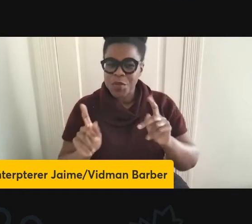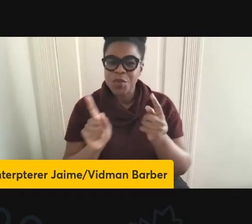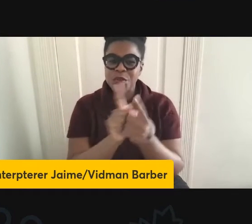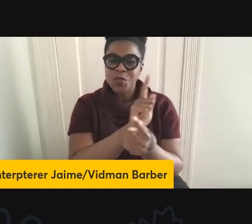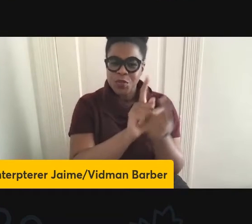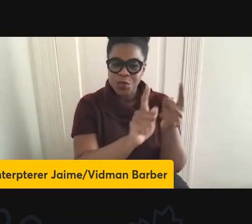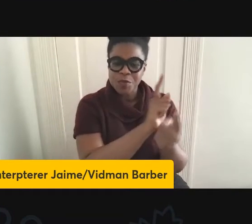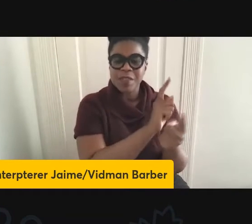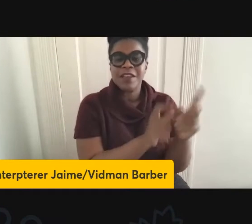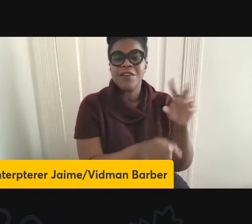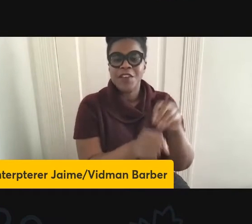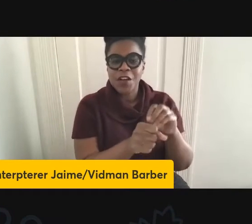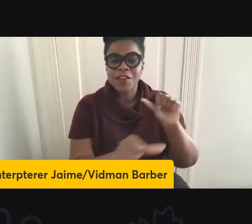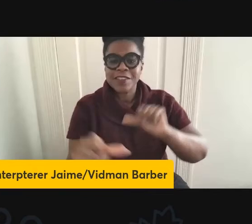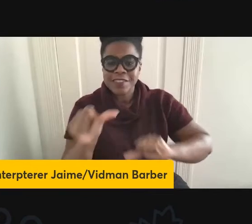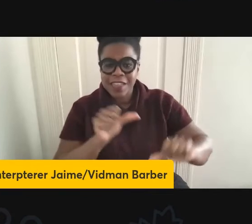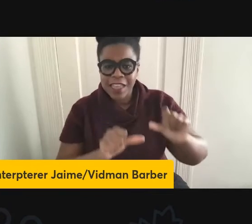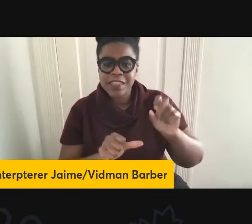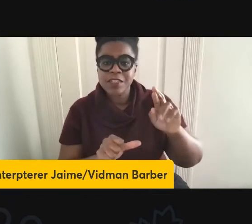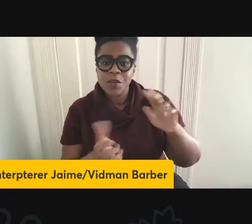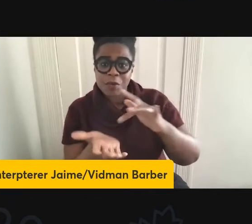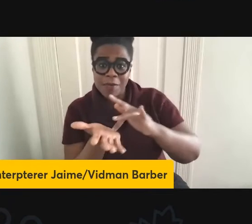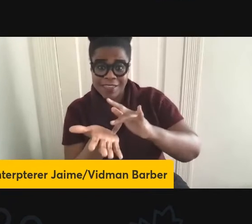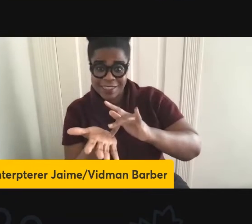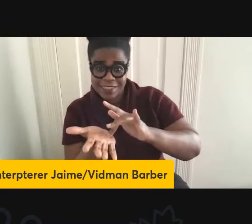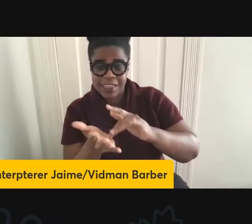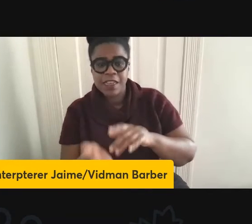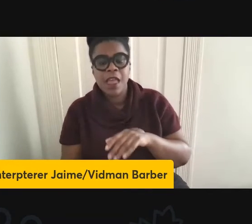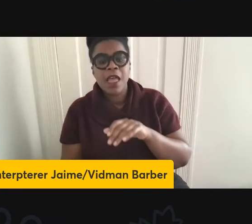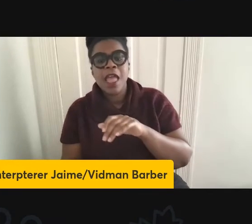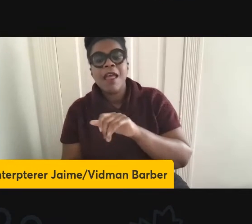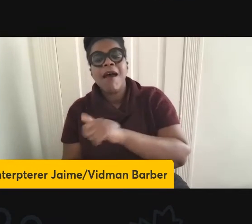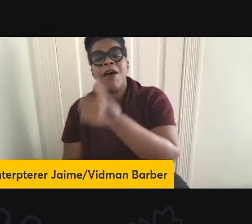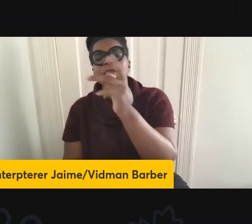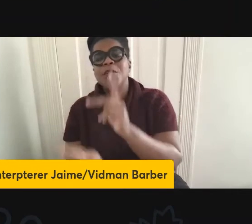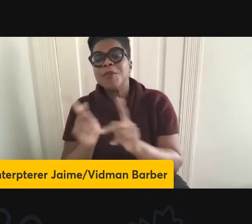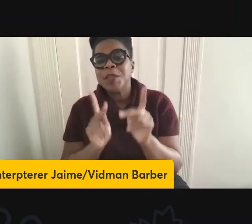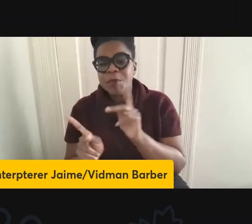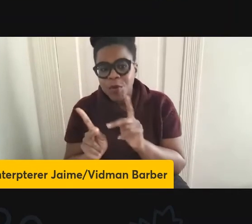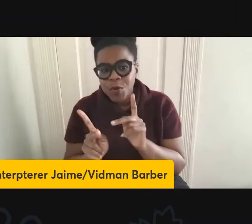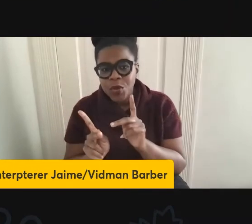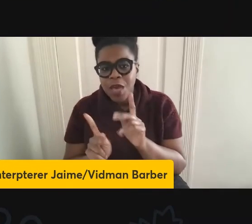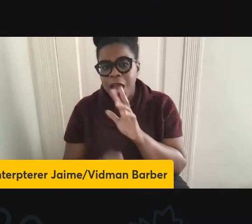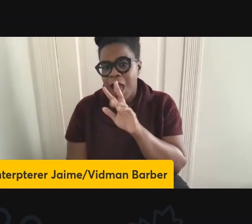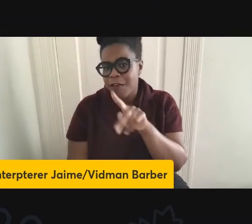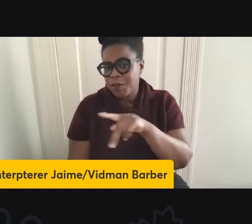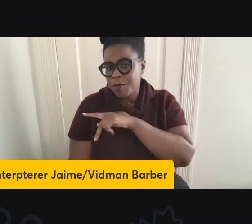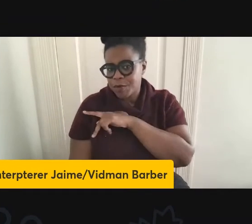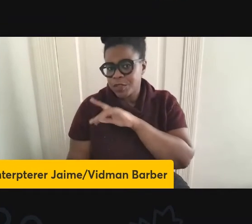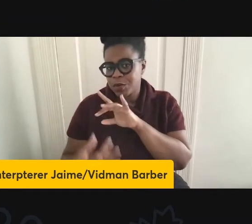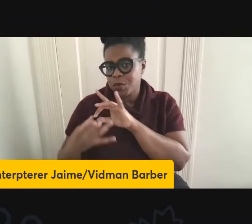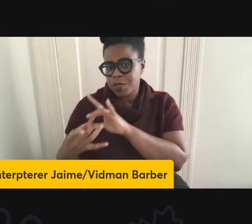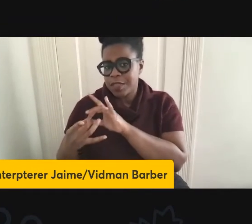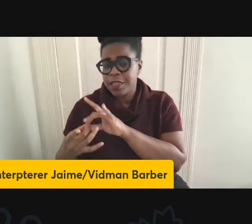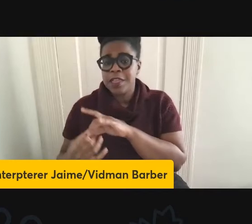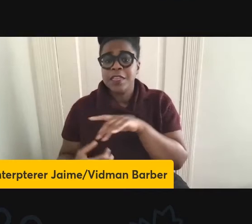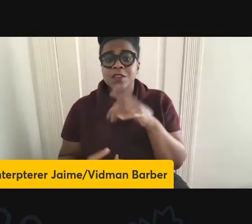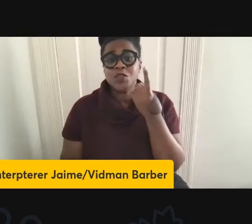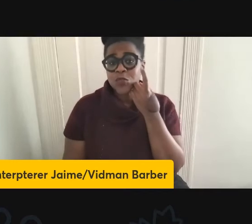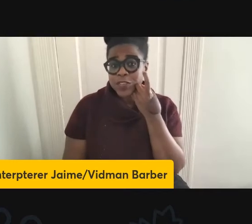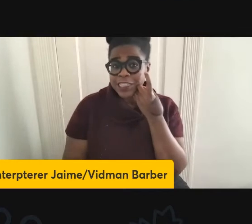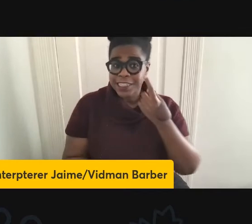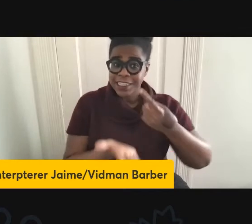are in science or medicine. And then there are other people who may have like a personal tie. So Dr. Alexander talked about